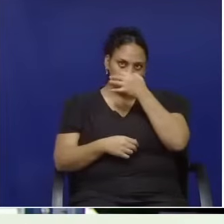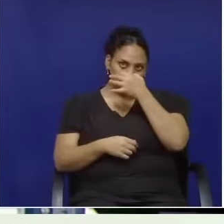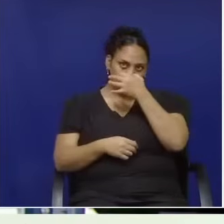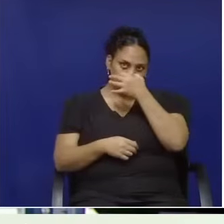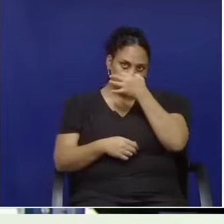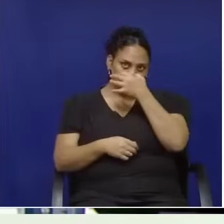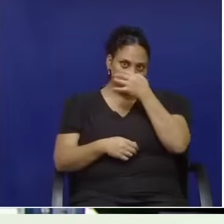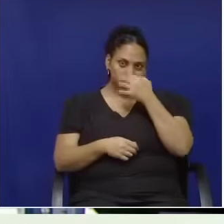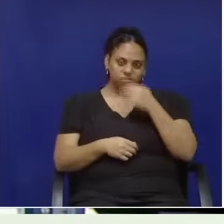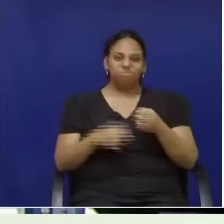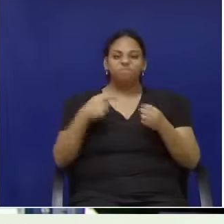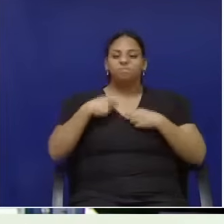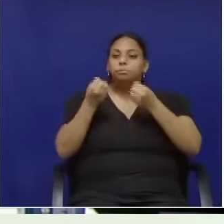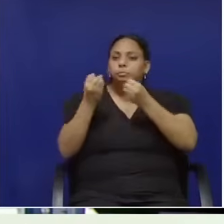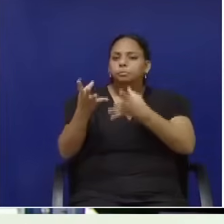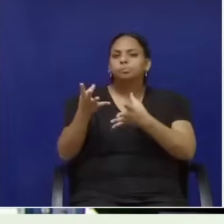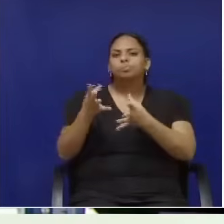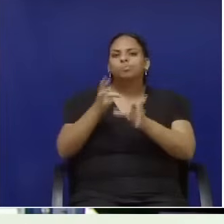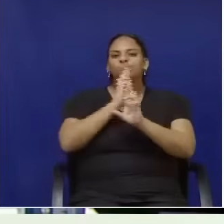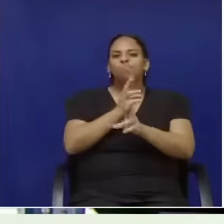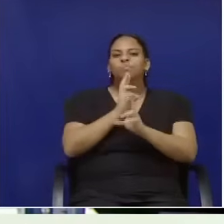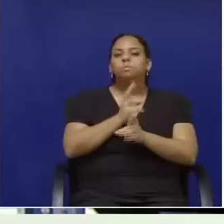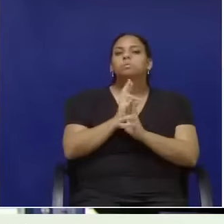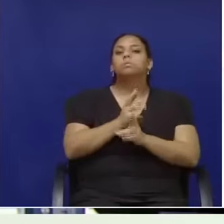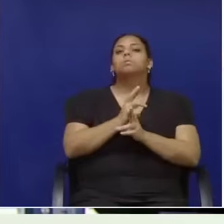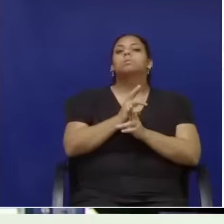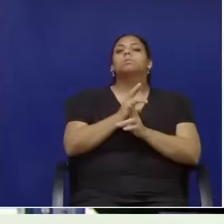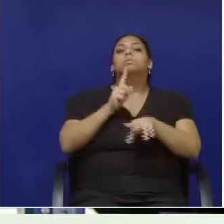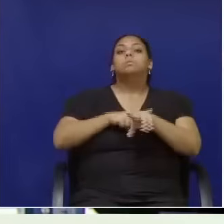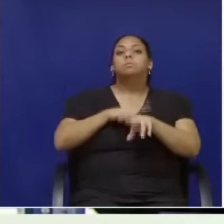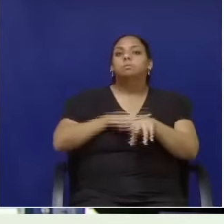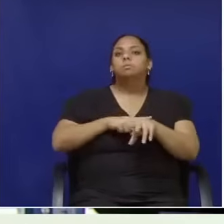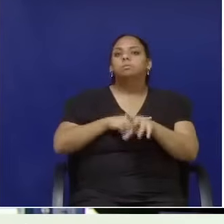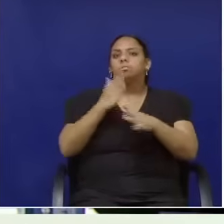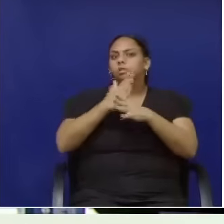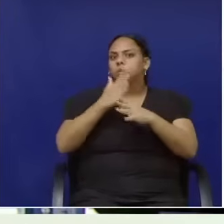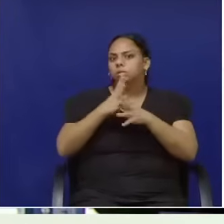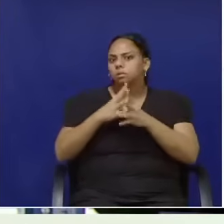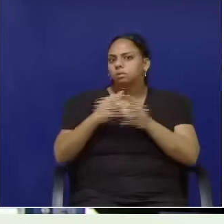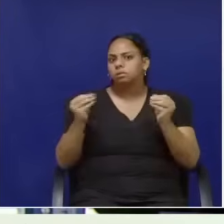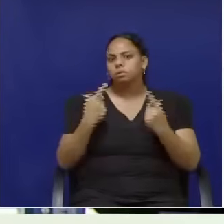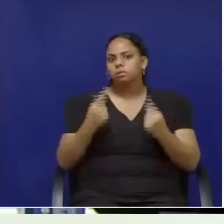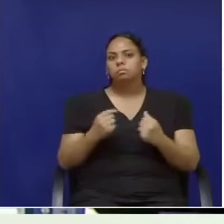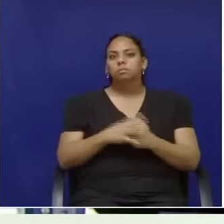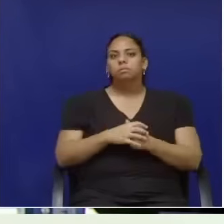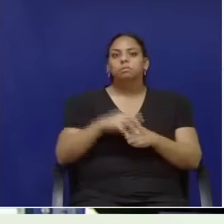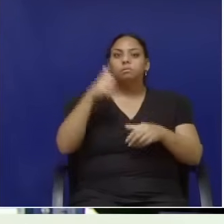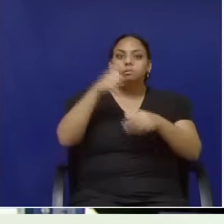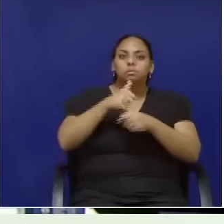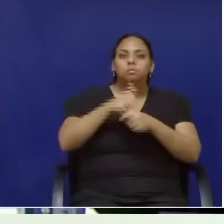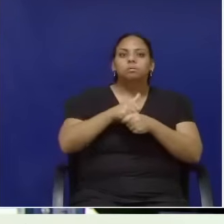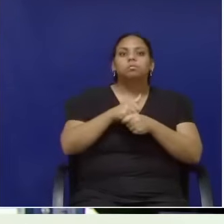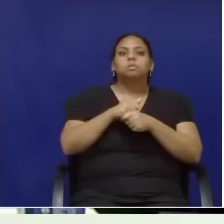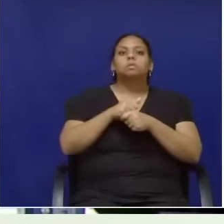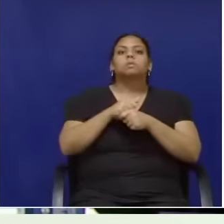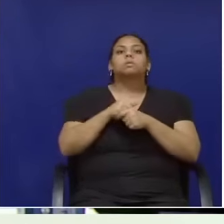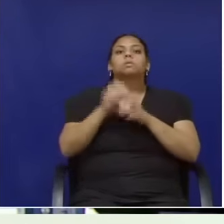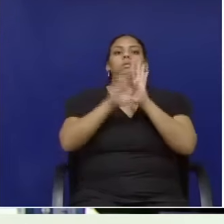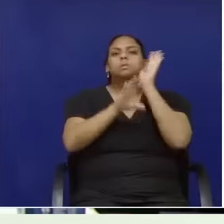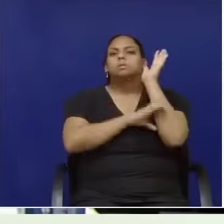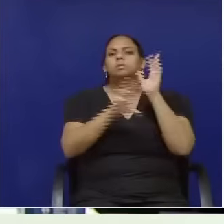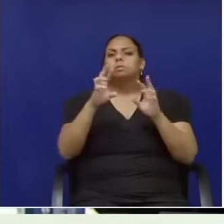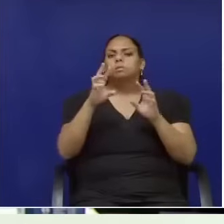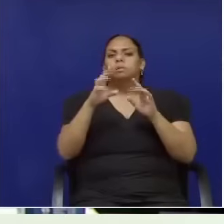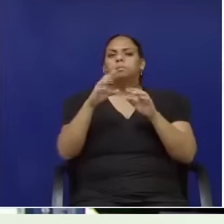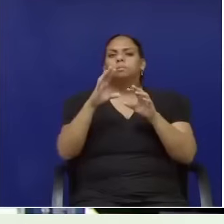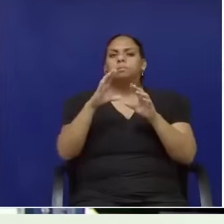I have given report in terms of the work that has been done in the Zondo Commission report. I don't know where you